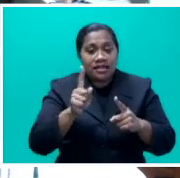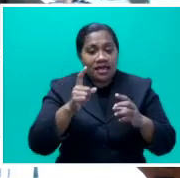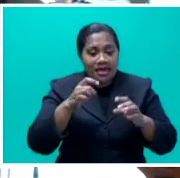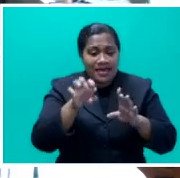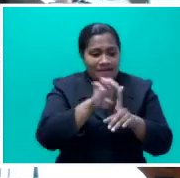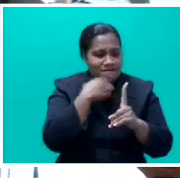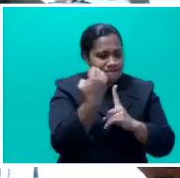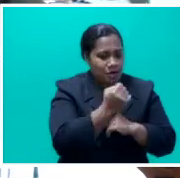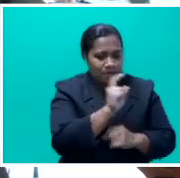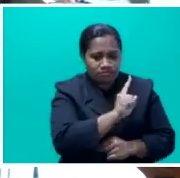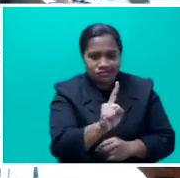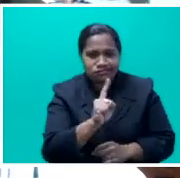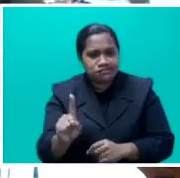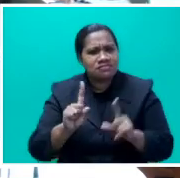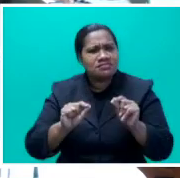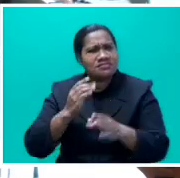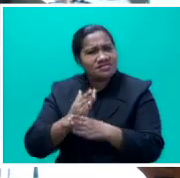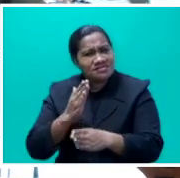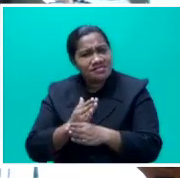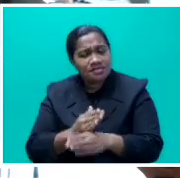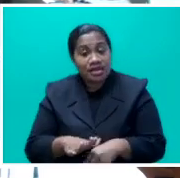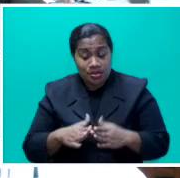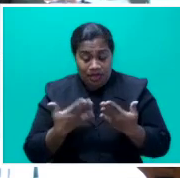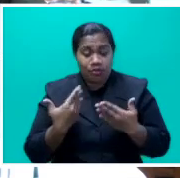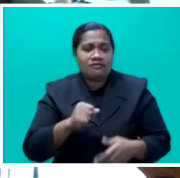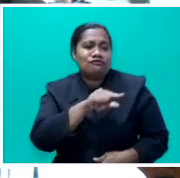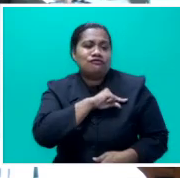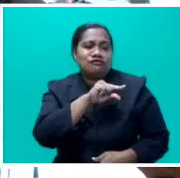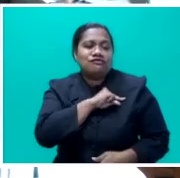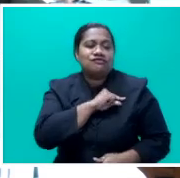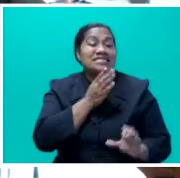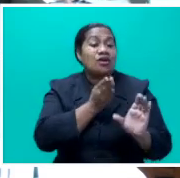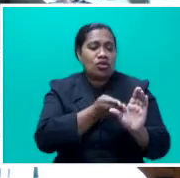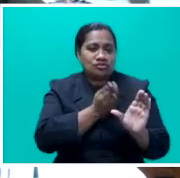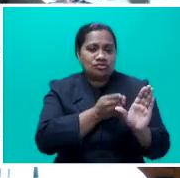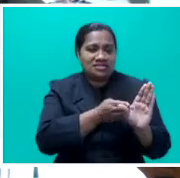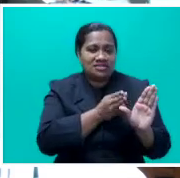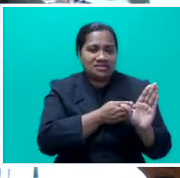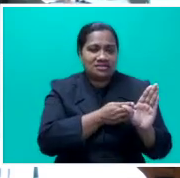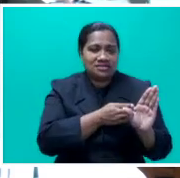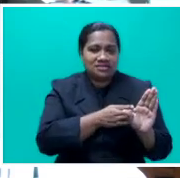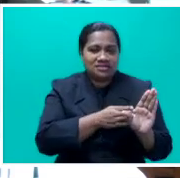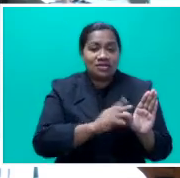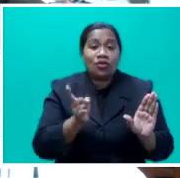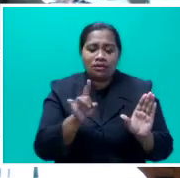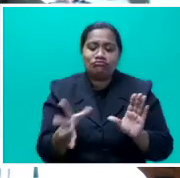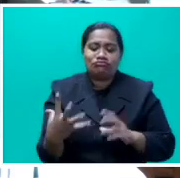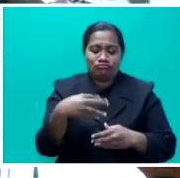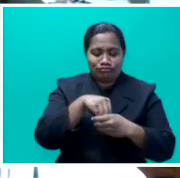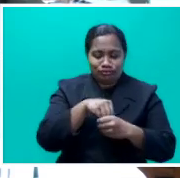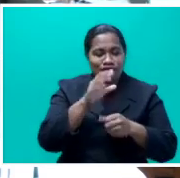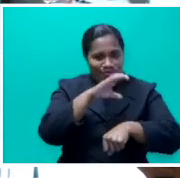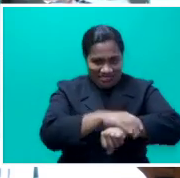now recruited qualified psychologists that are part of the force to look at